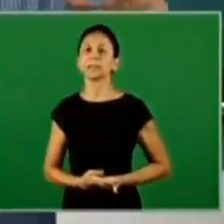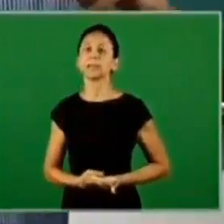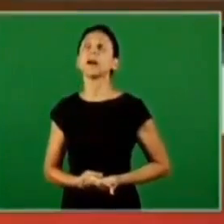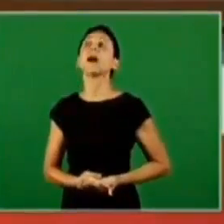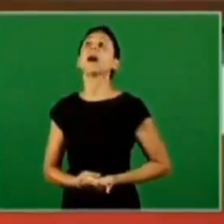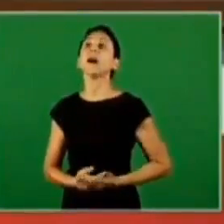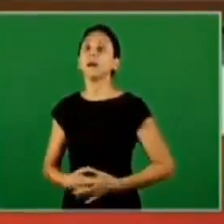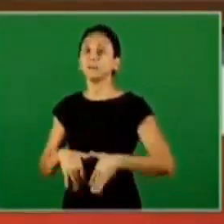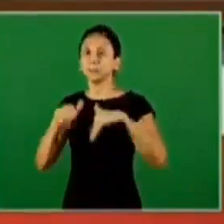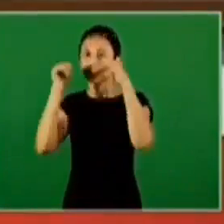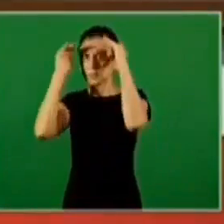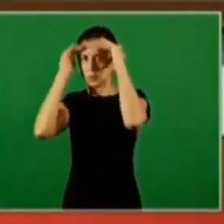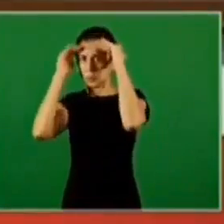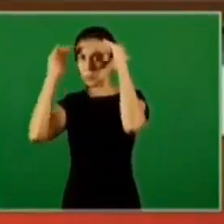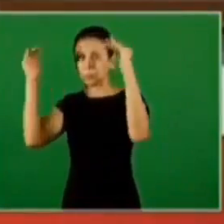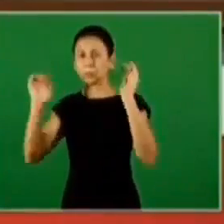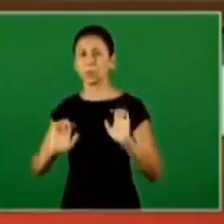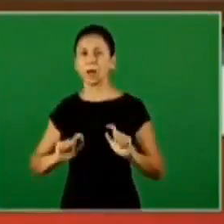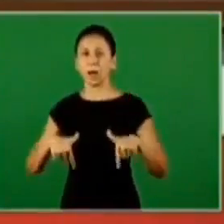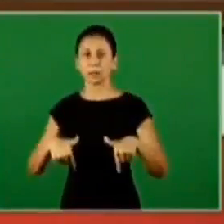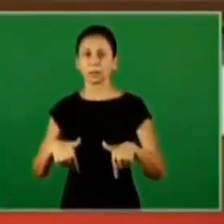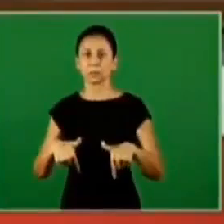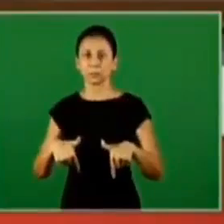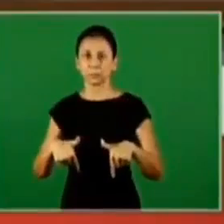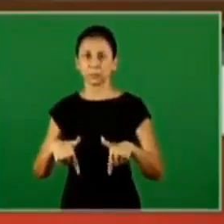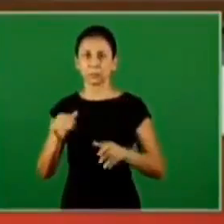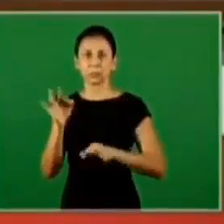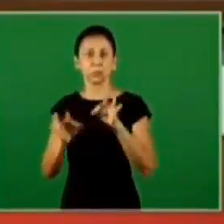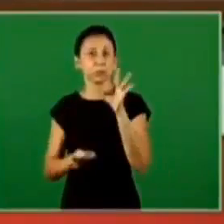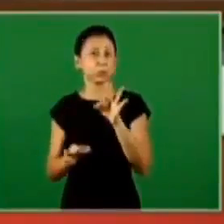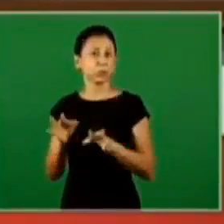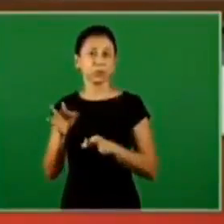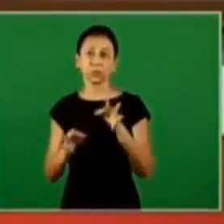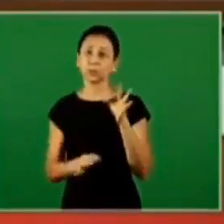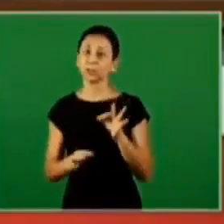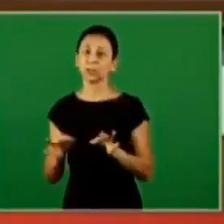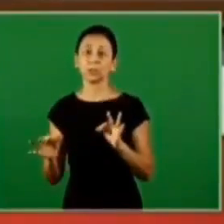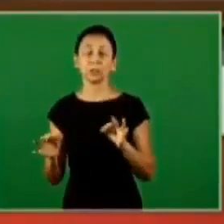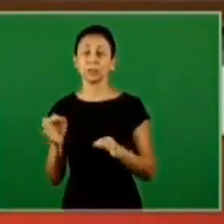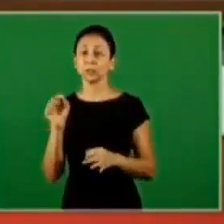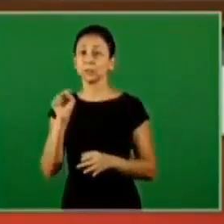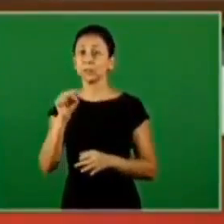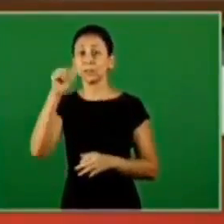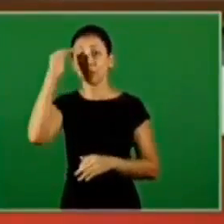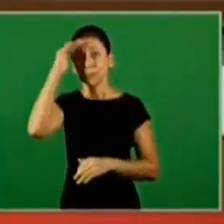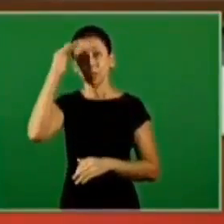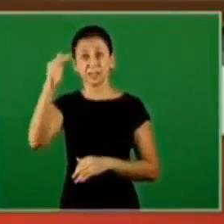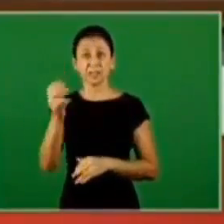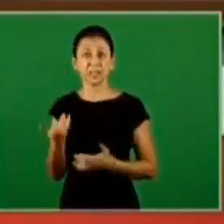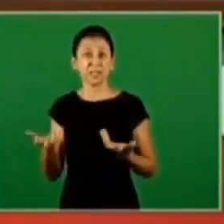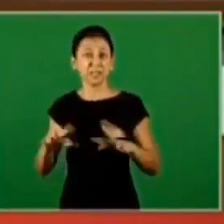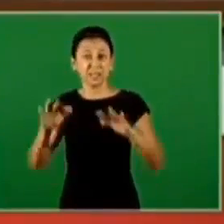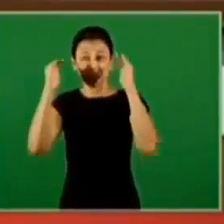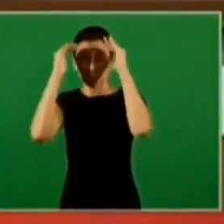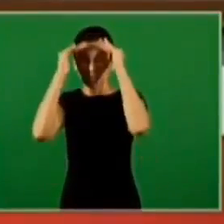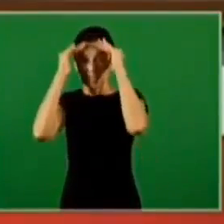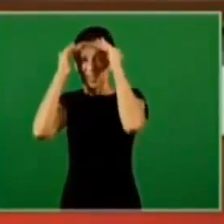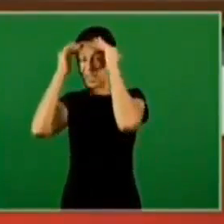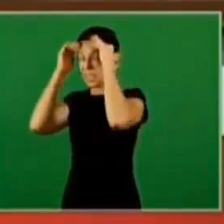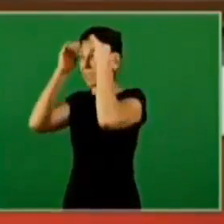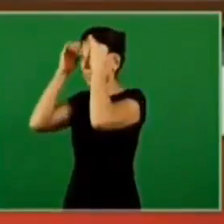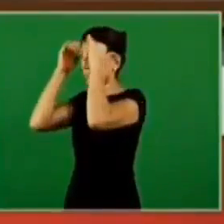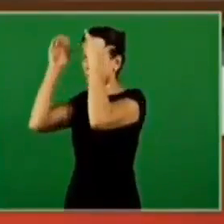obey. So those are the actions of justice of the saints. It's when you obey. If you're not